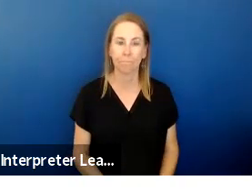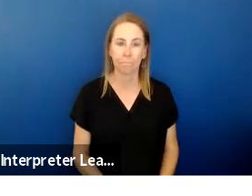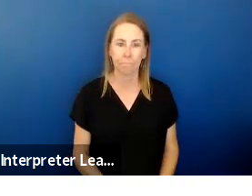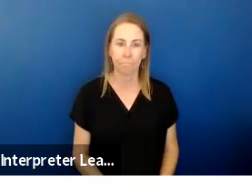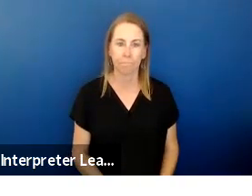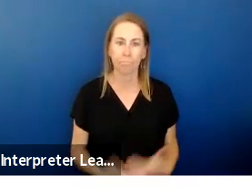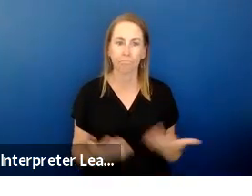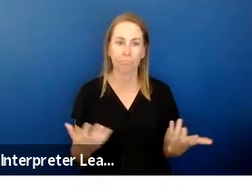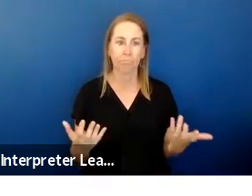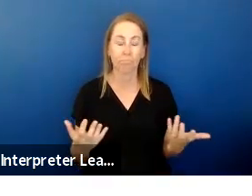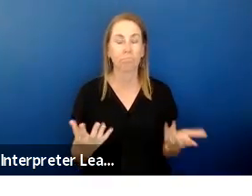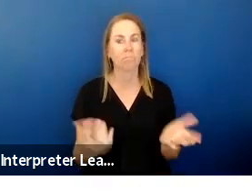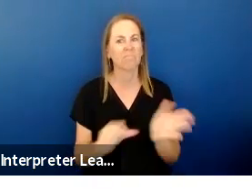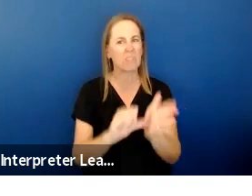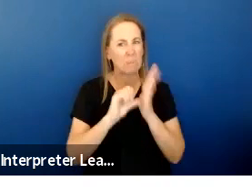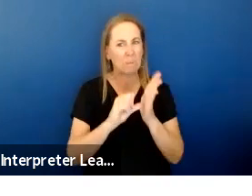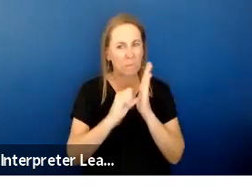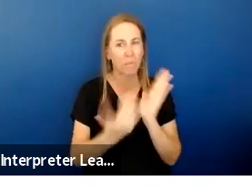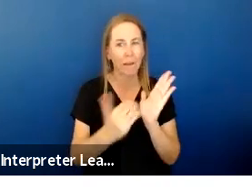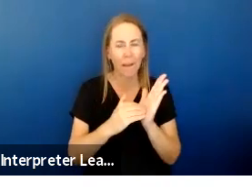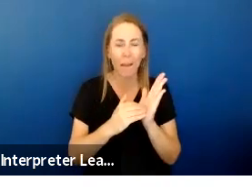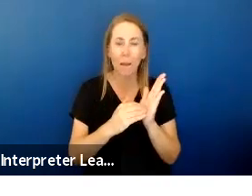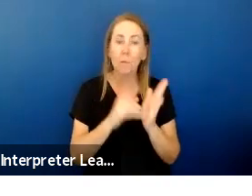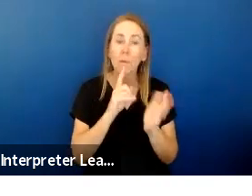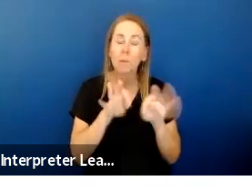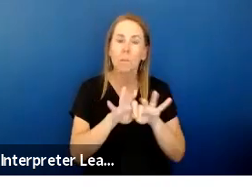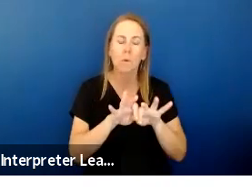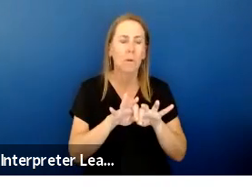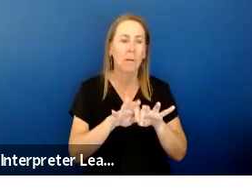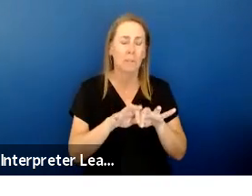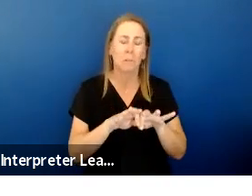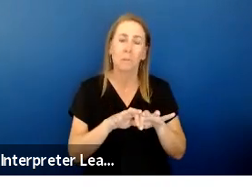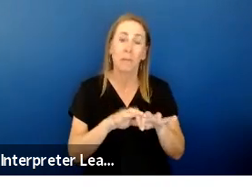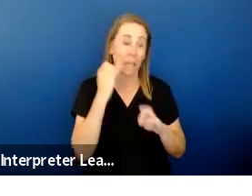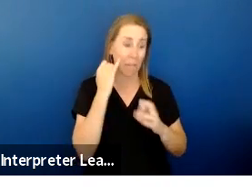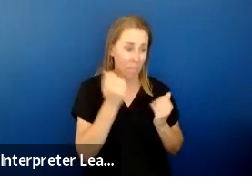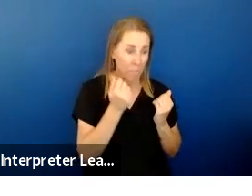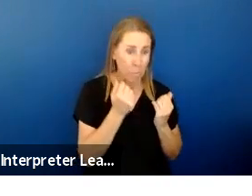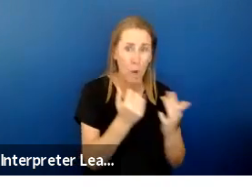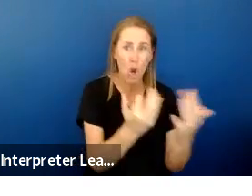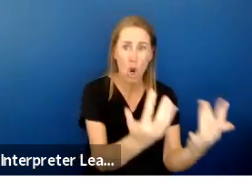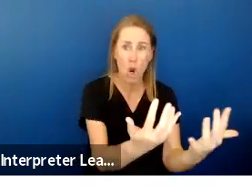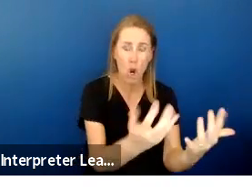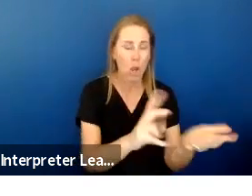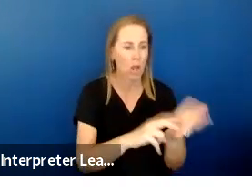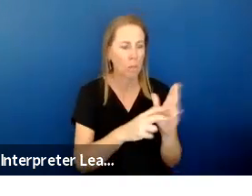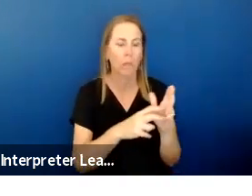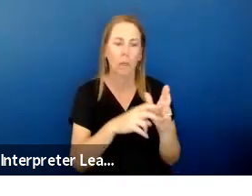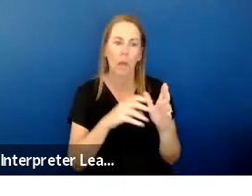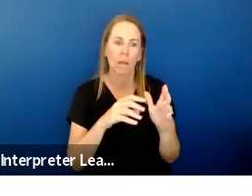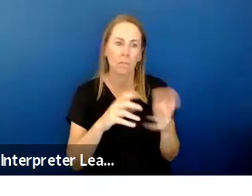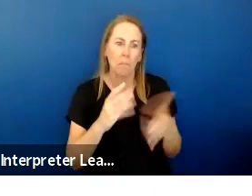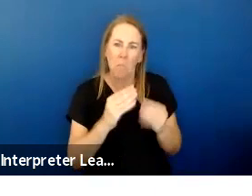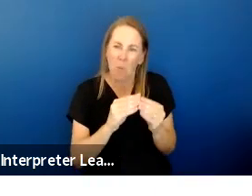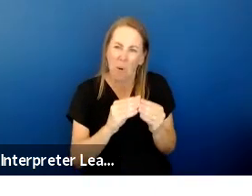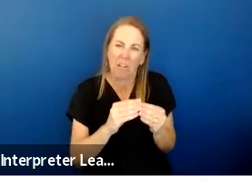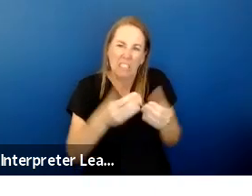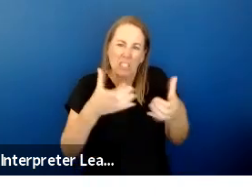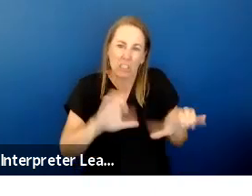We can't reiterate enough that people need to understand the increased risk of flooding in these burn scar areas and the importance of protecting yourself and your